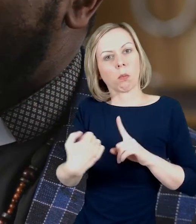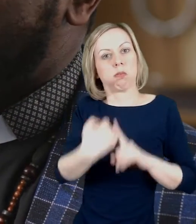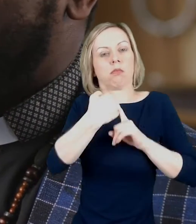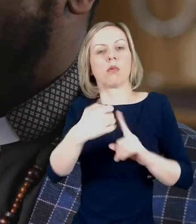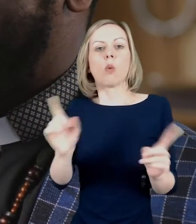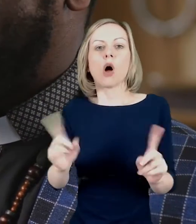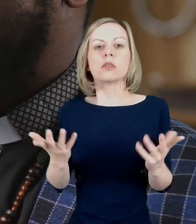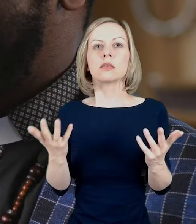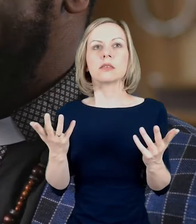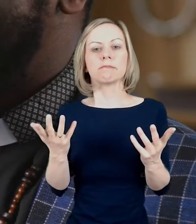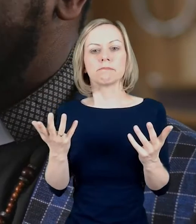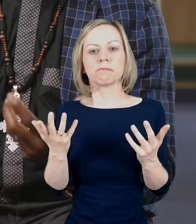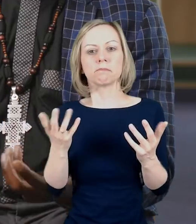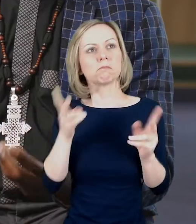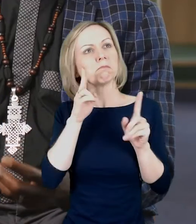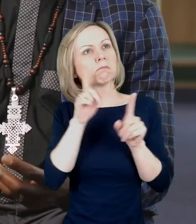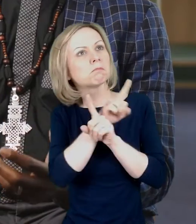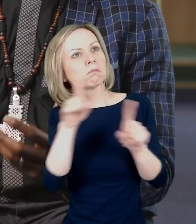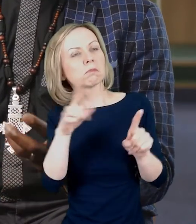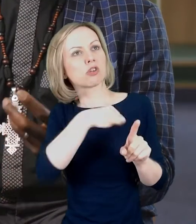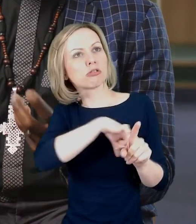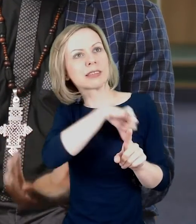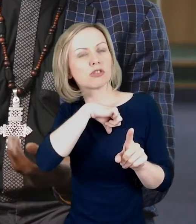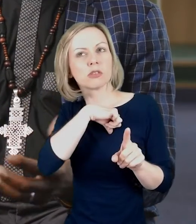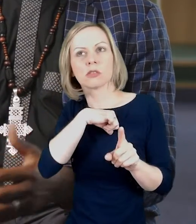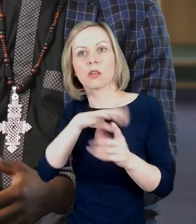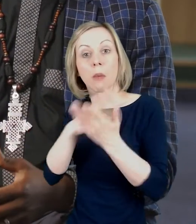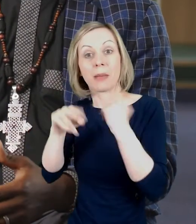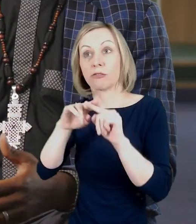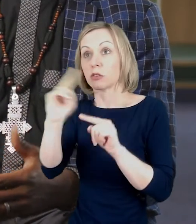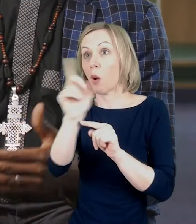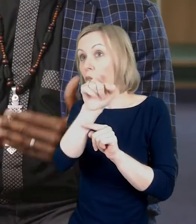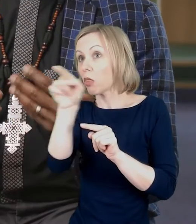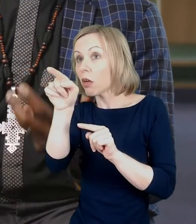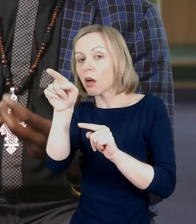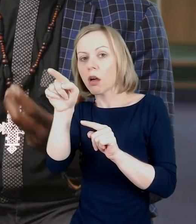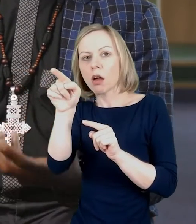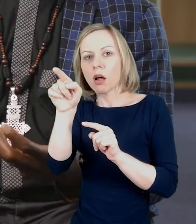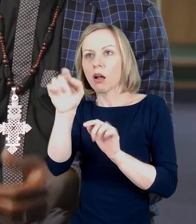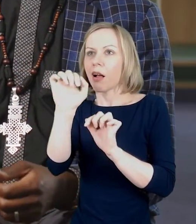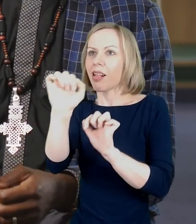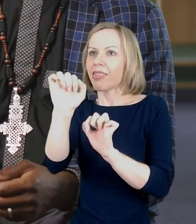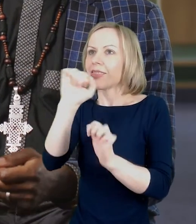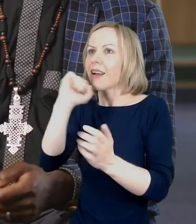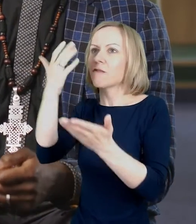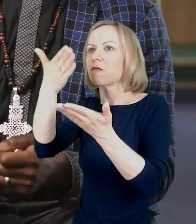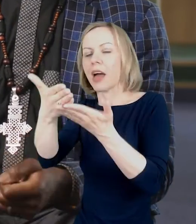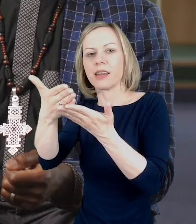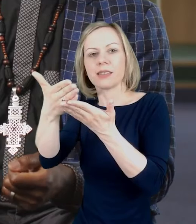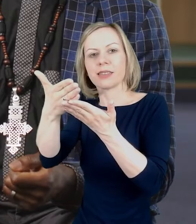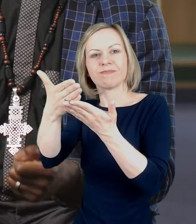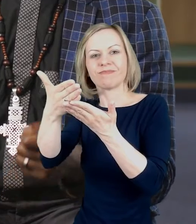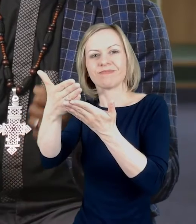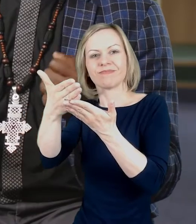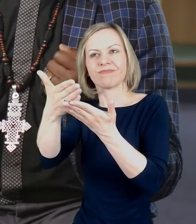me was witnessing Christians, particularly my parents, would have an experience of faith that wasn't